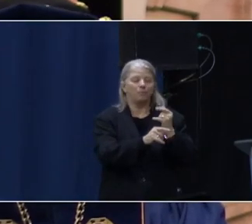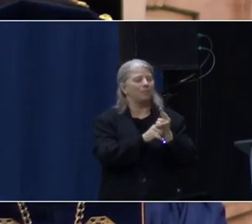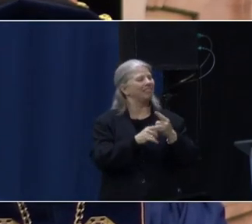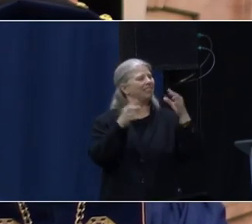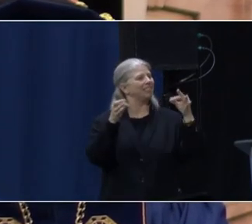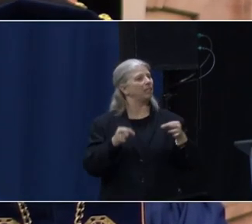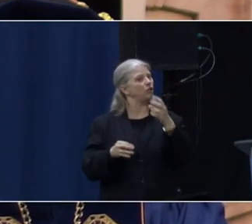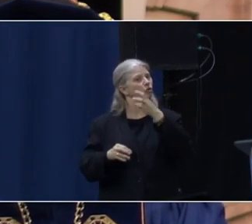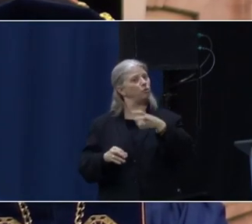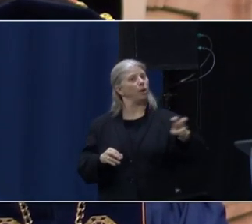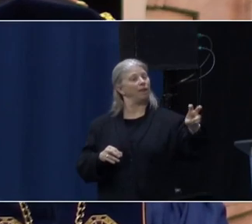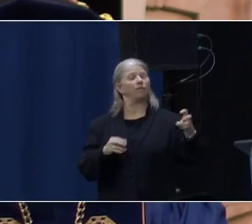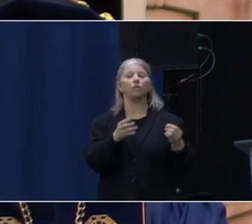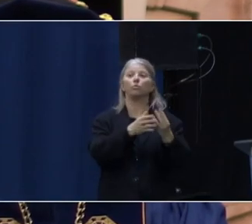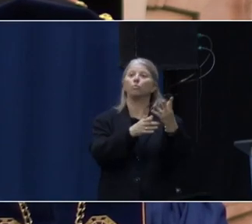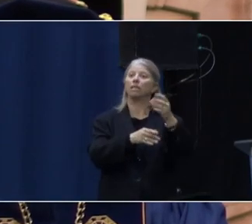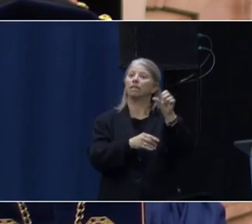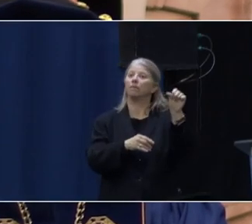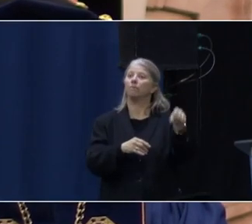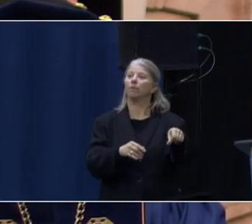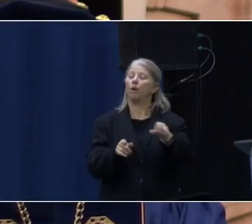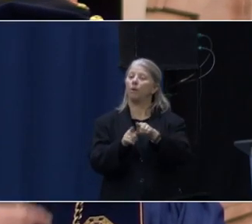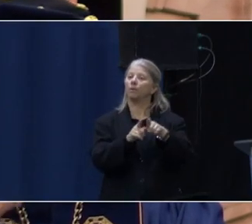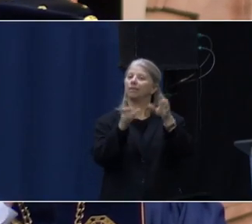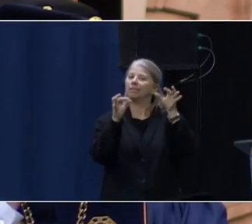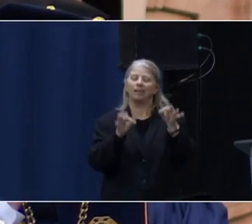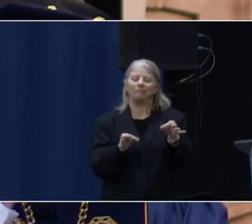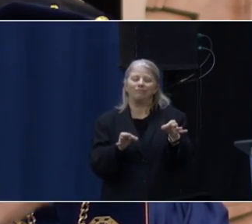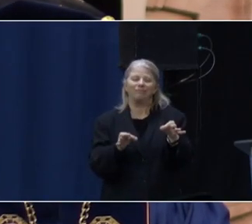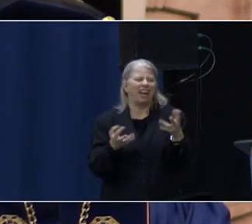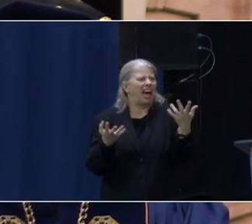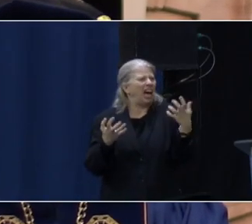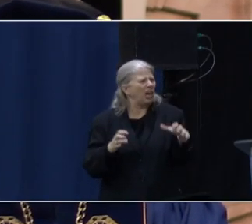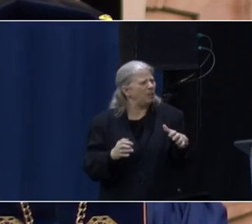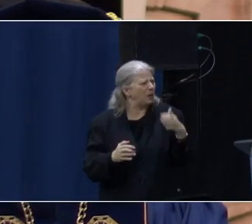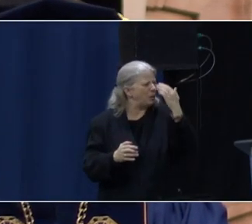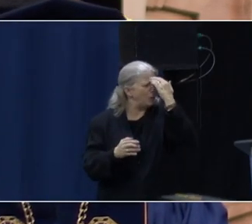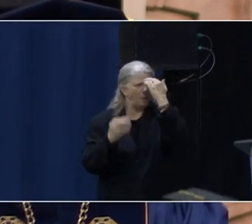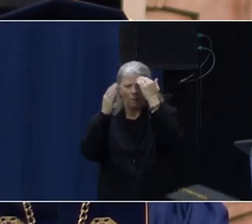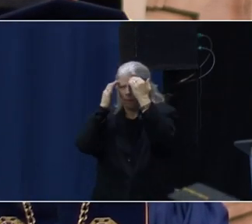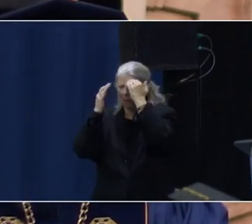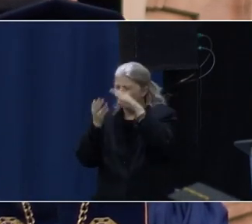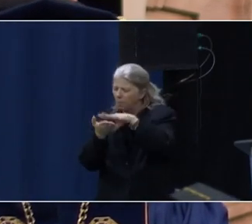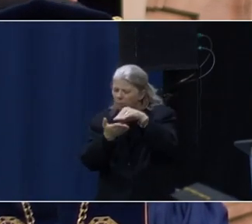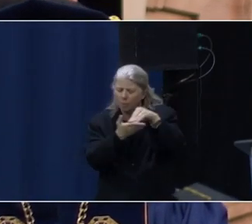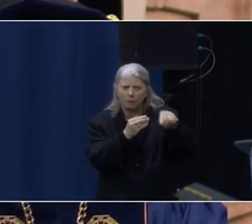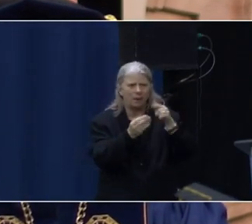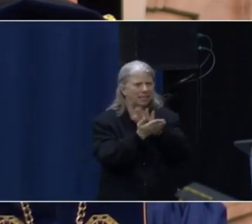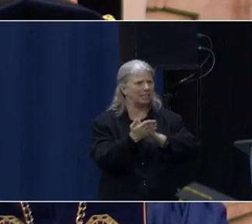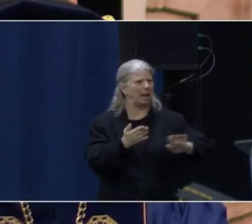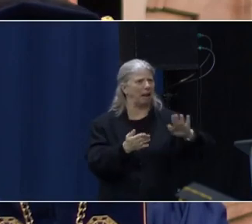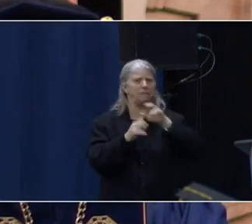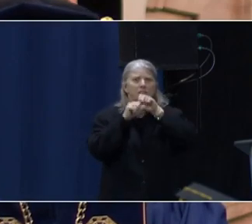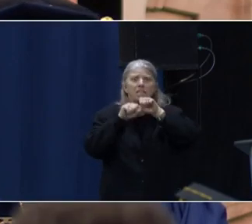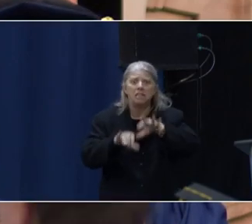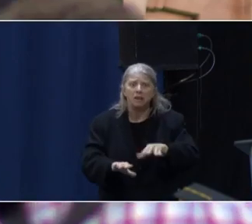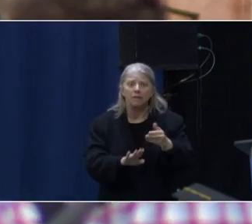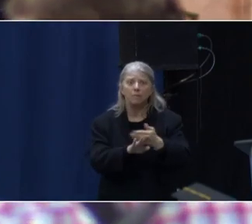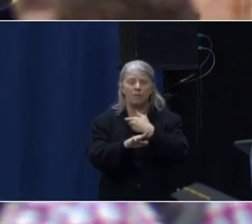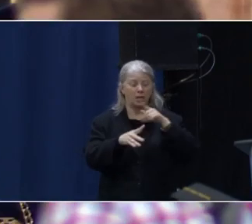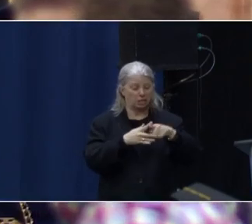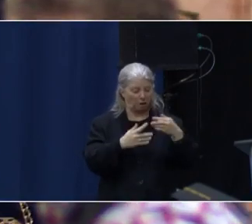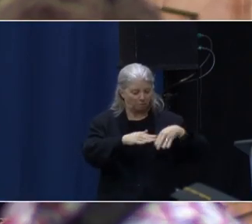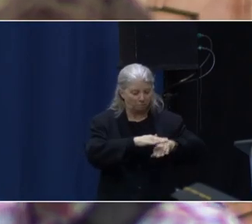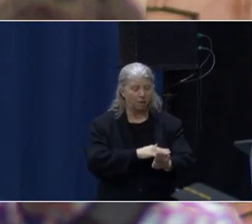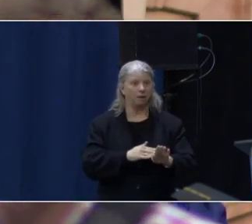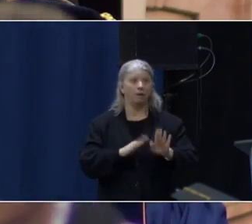decided to transfer for the spring semester and also decided not to familiarize myself with campus even a tiny bit before embarking on my journey.